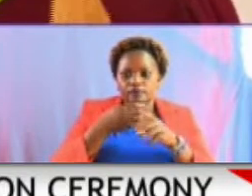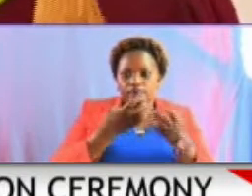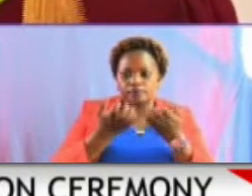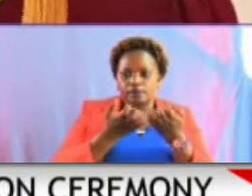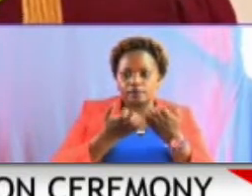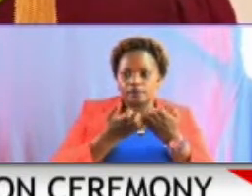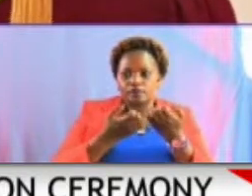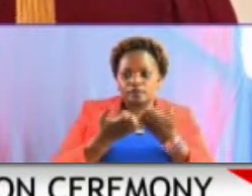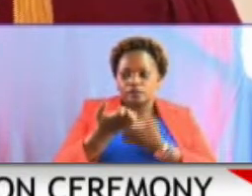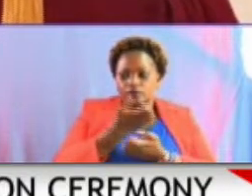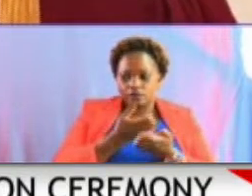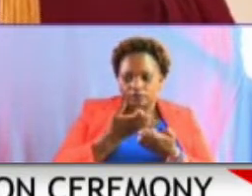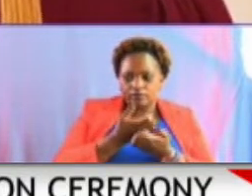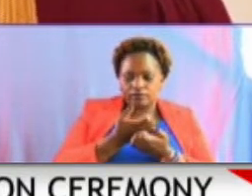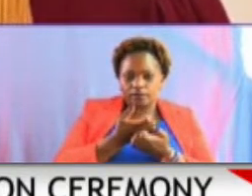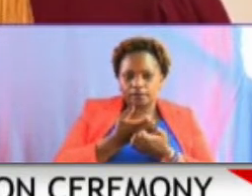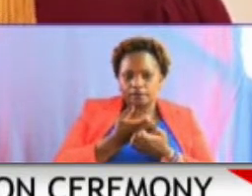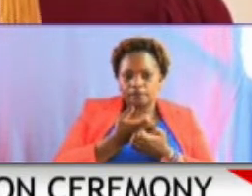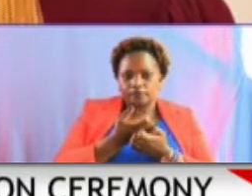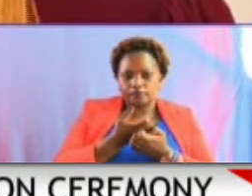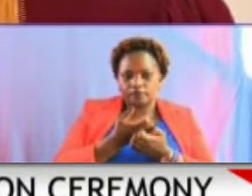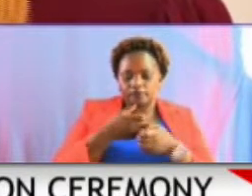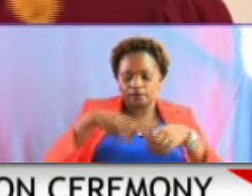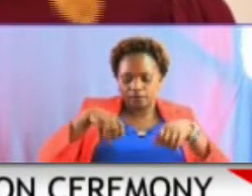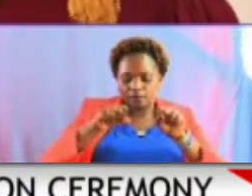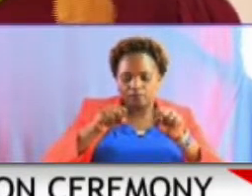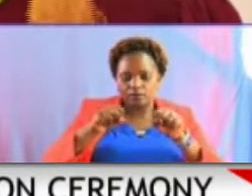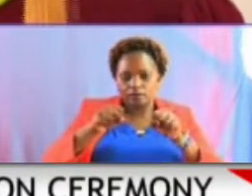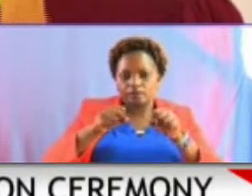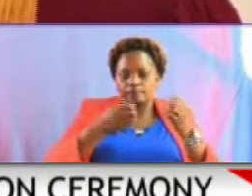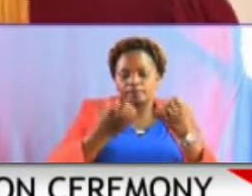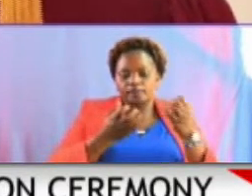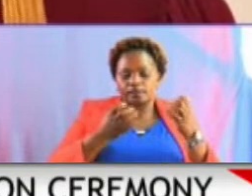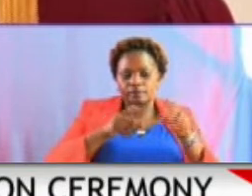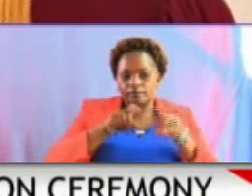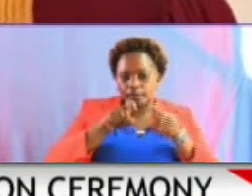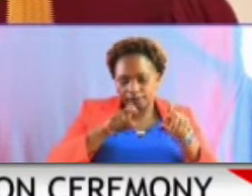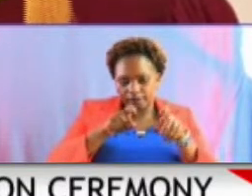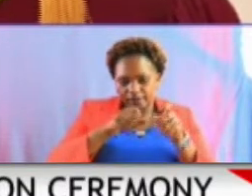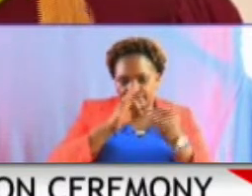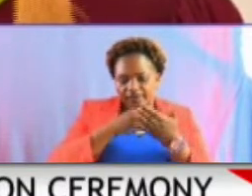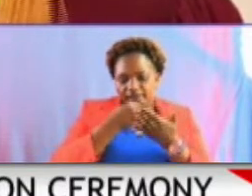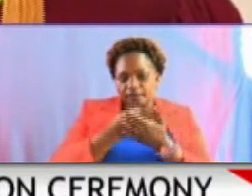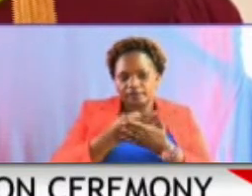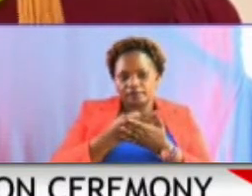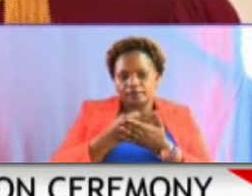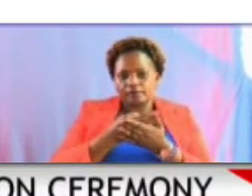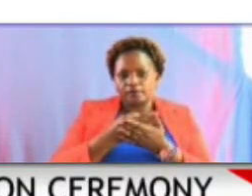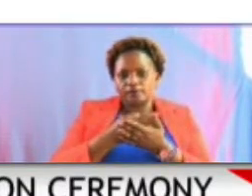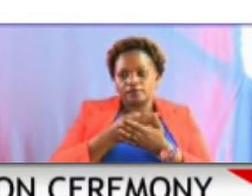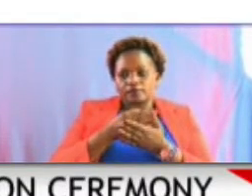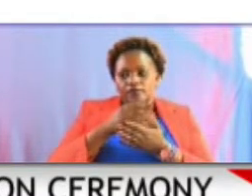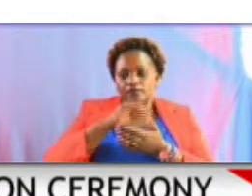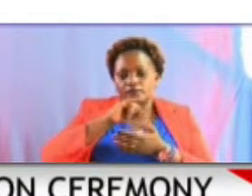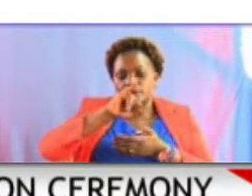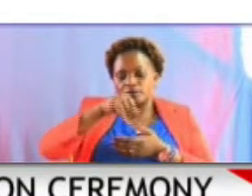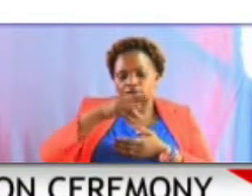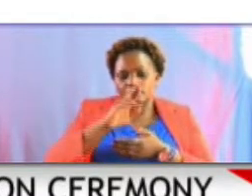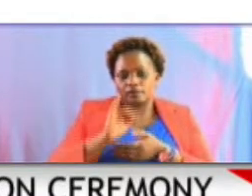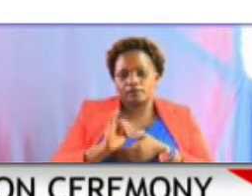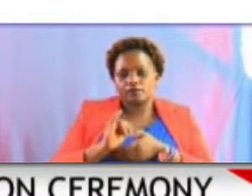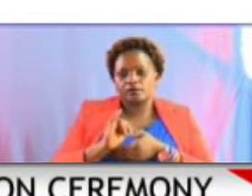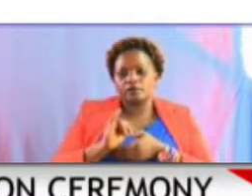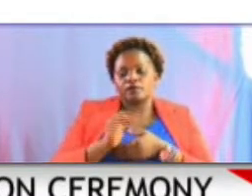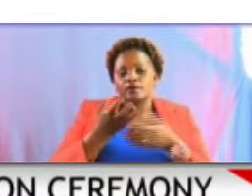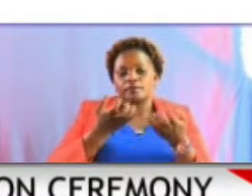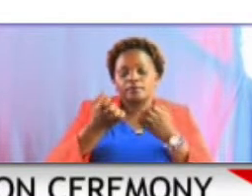and Economics. Diploma in Business Management Finance Option, PASS, Jerry. Diploma in